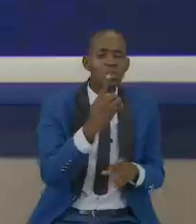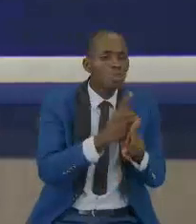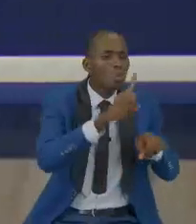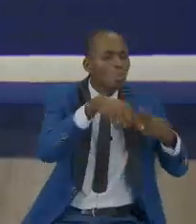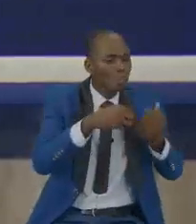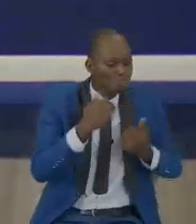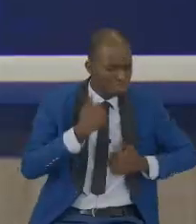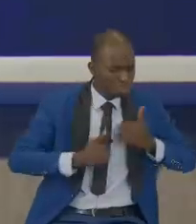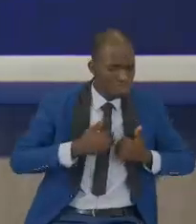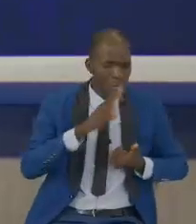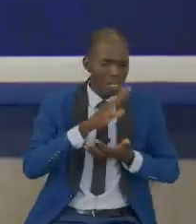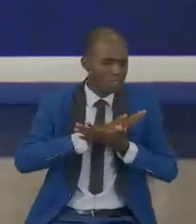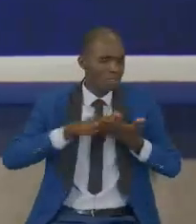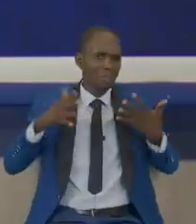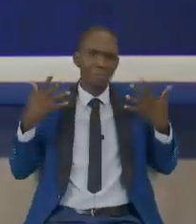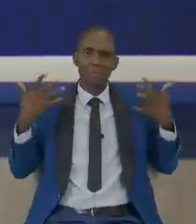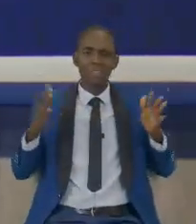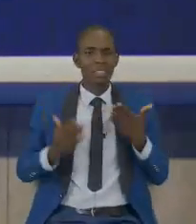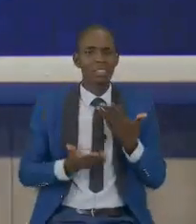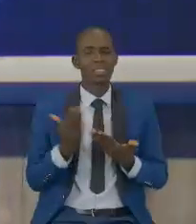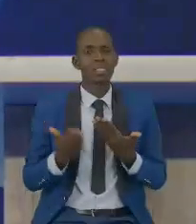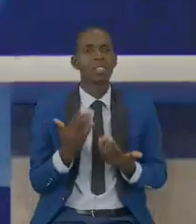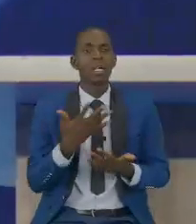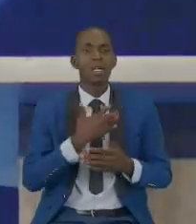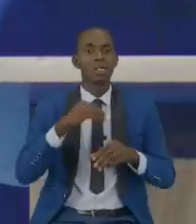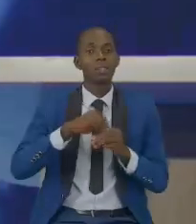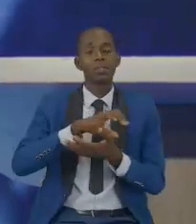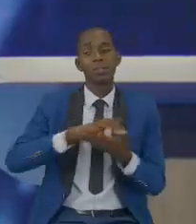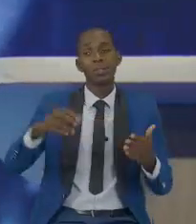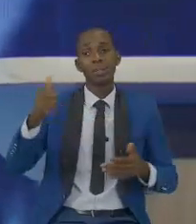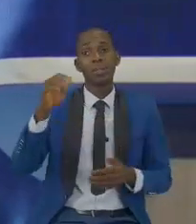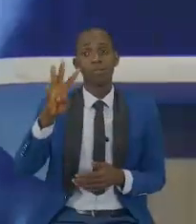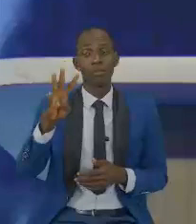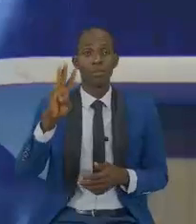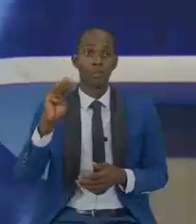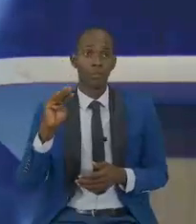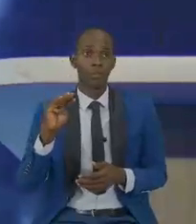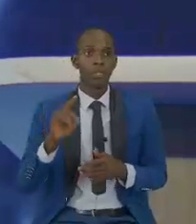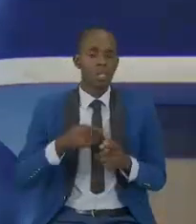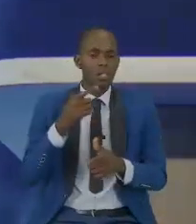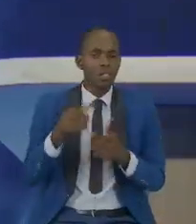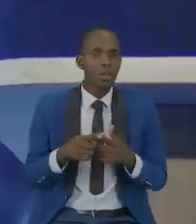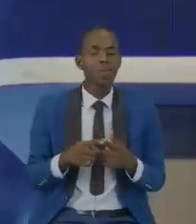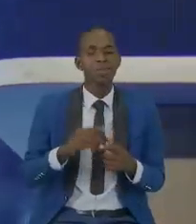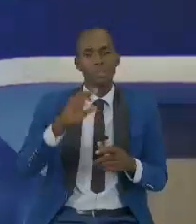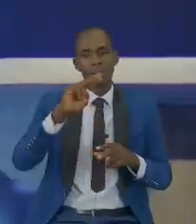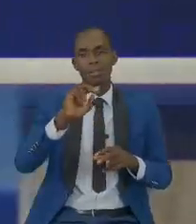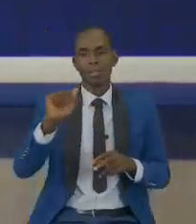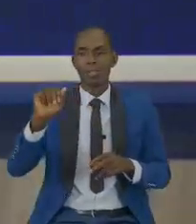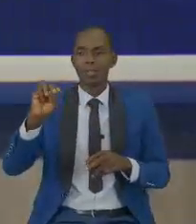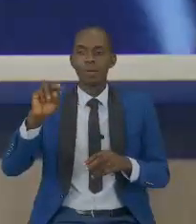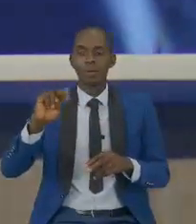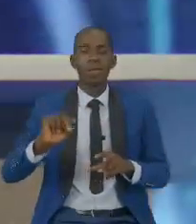14, we're told in verse 14, then went he down. You can be